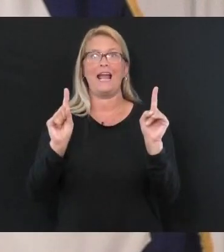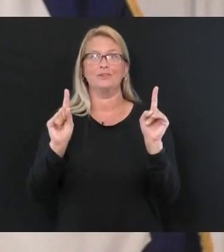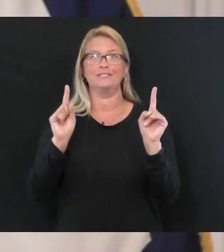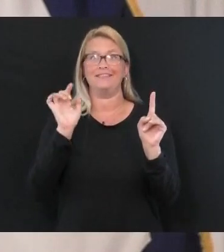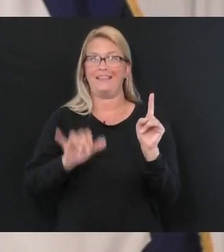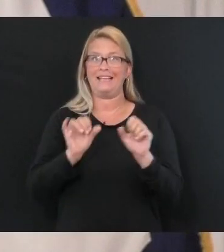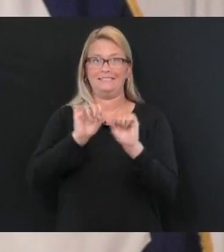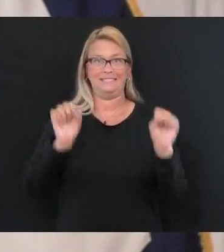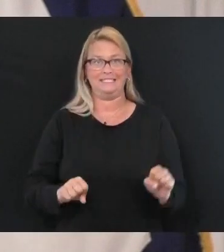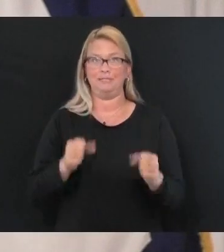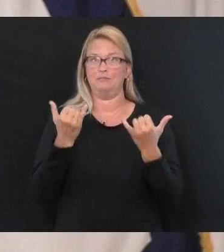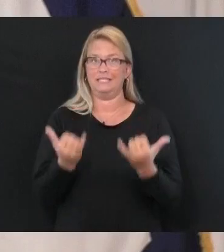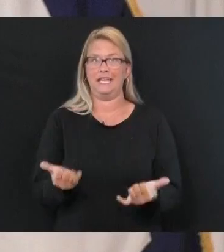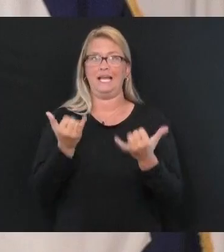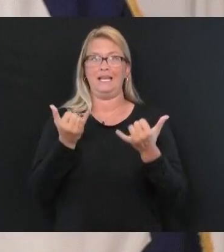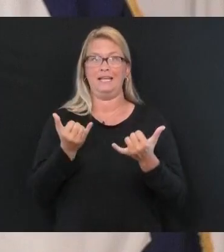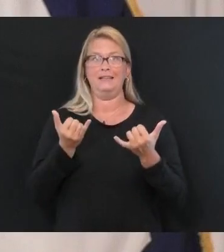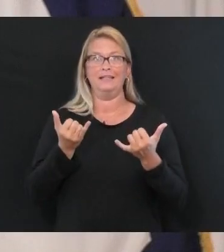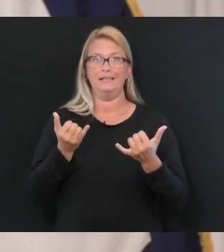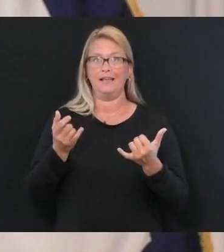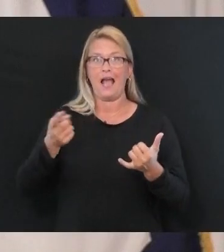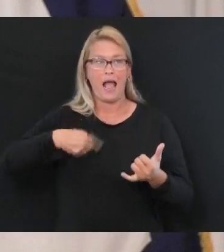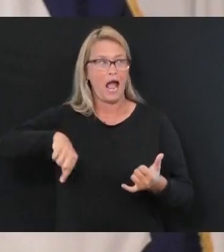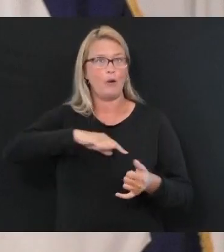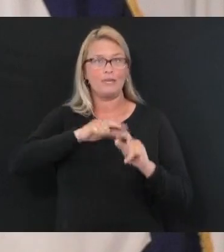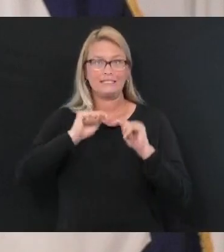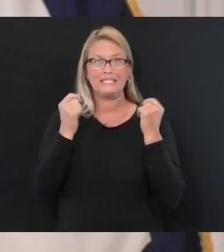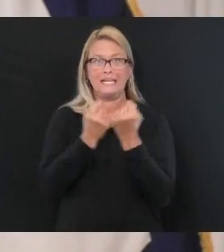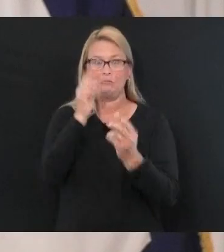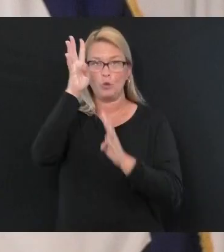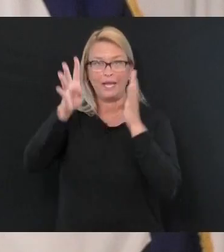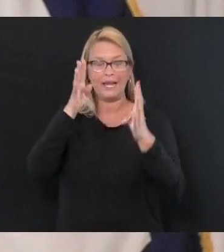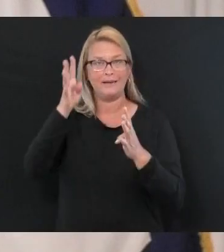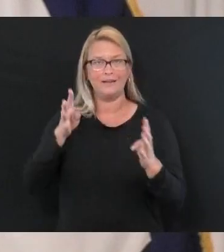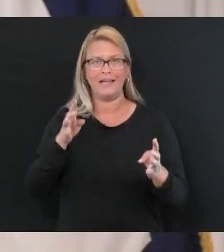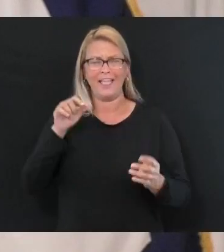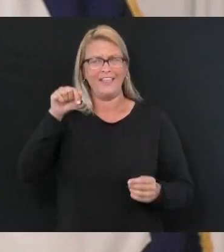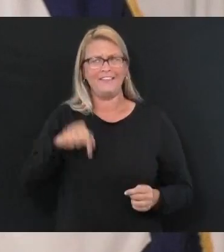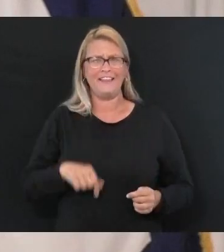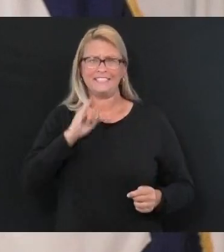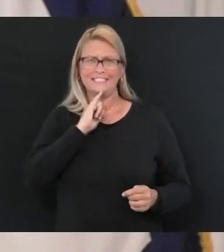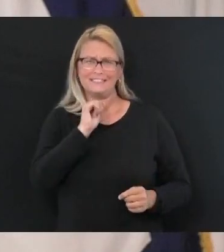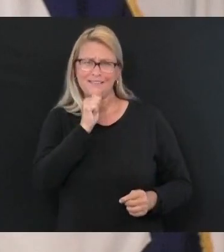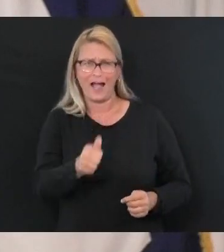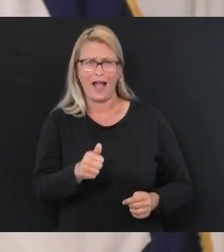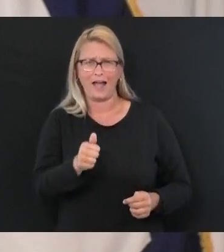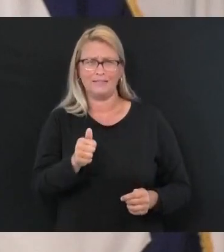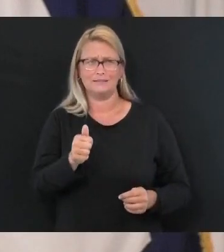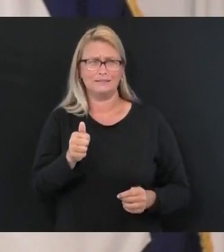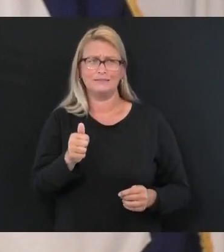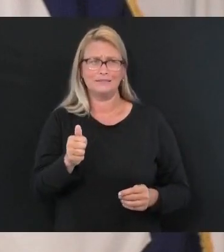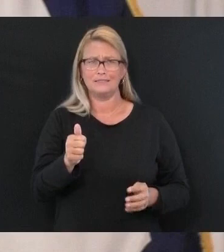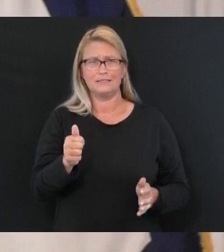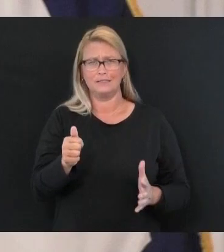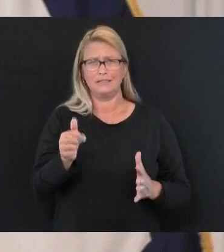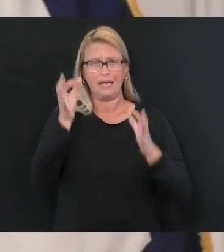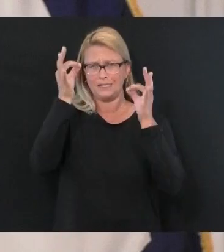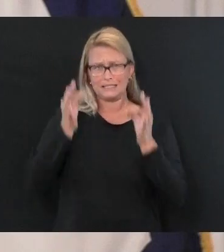code and everything that the experts came out with and everything. This is not really a decision that